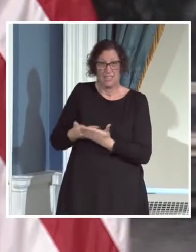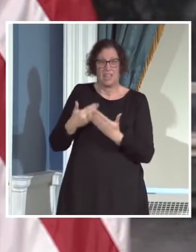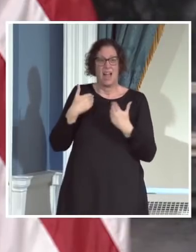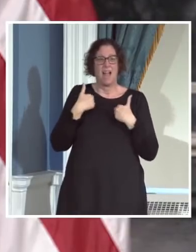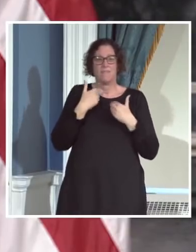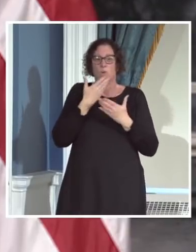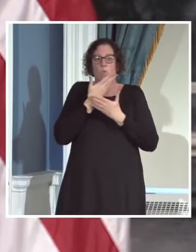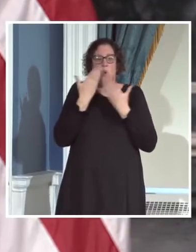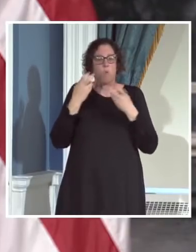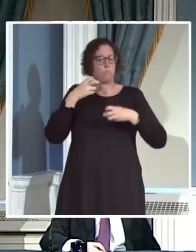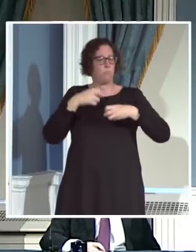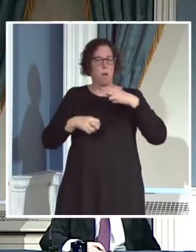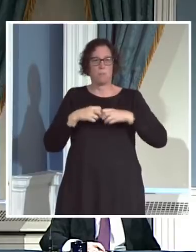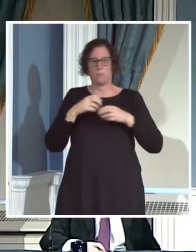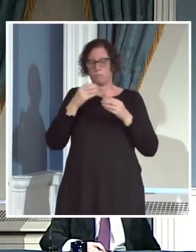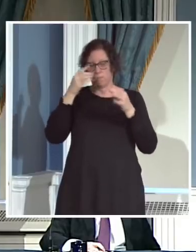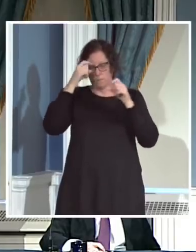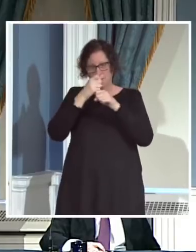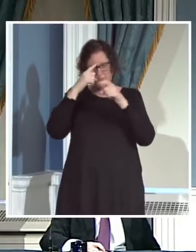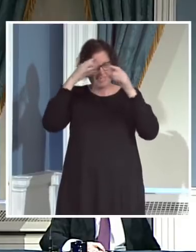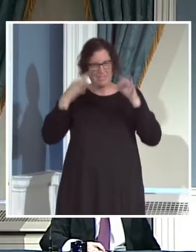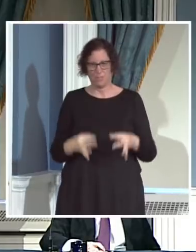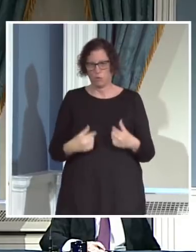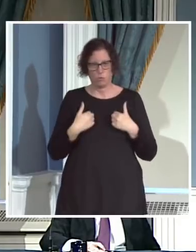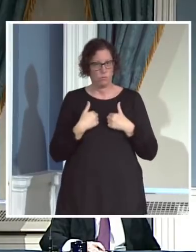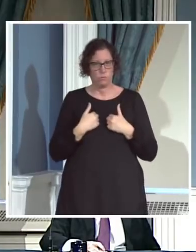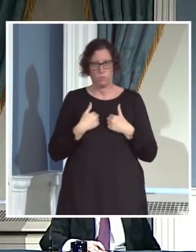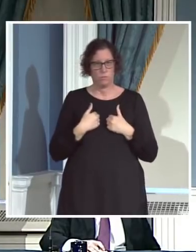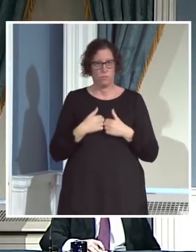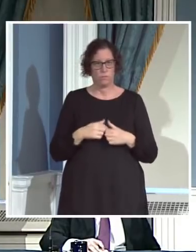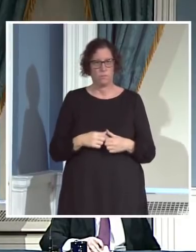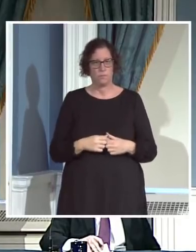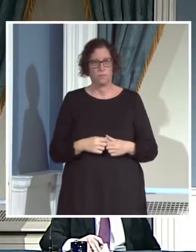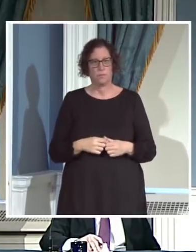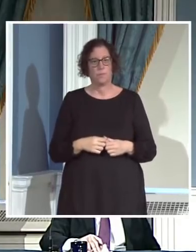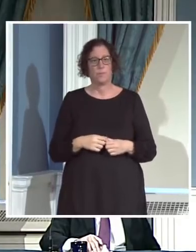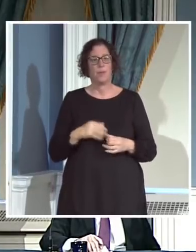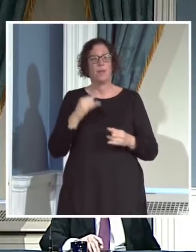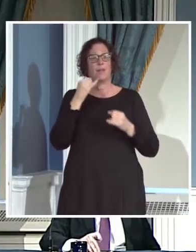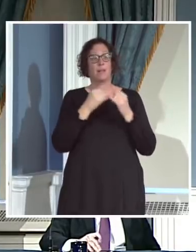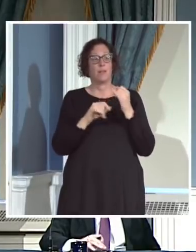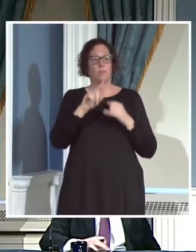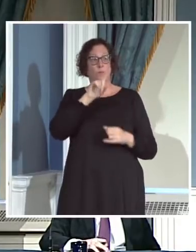to take the next step. Last call with the mayor, Jennifer from the AP. Jennifer.